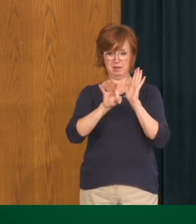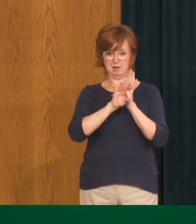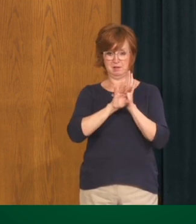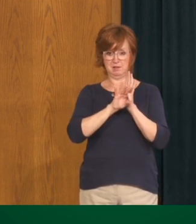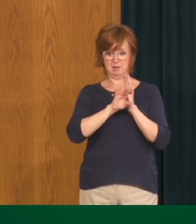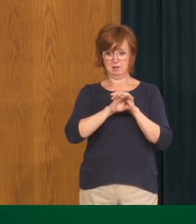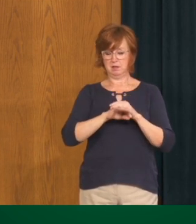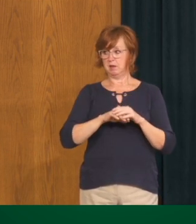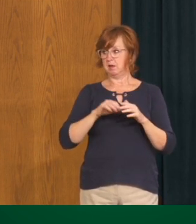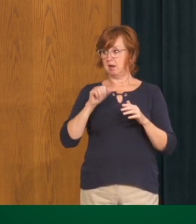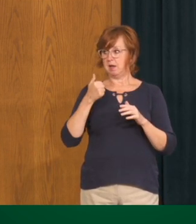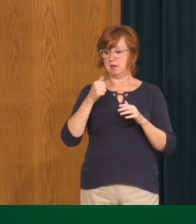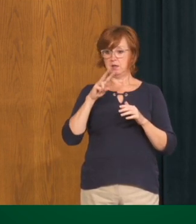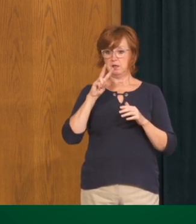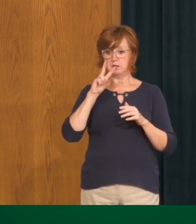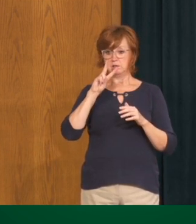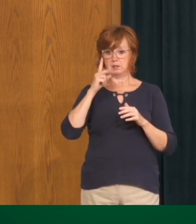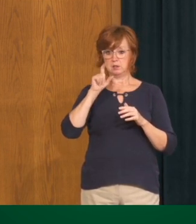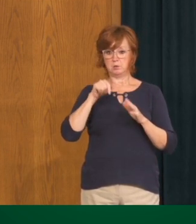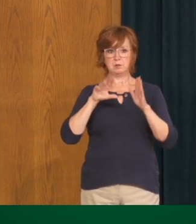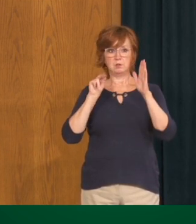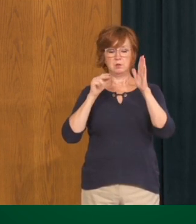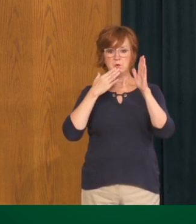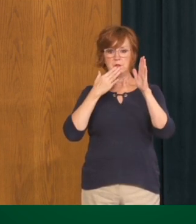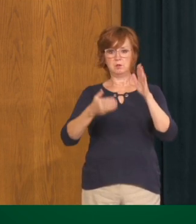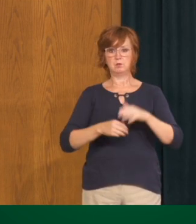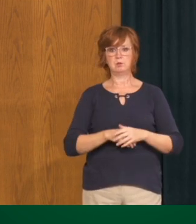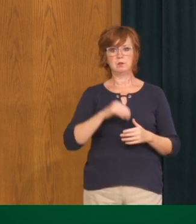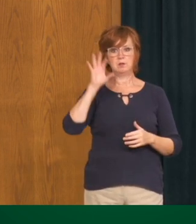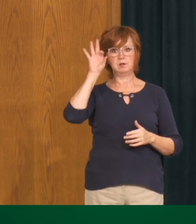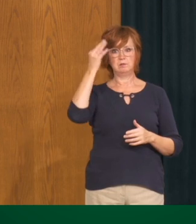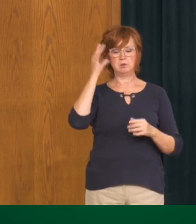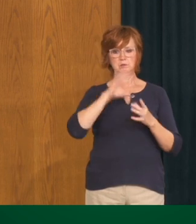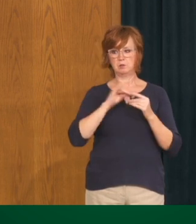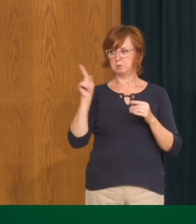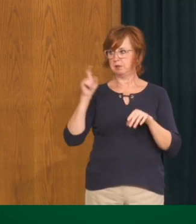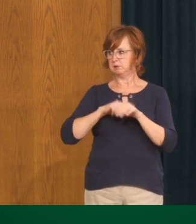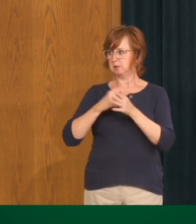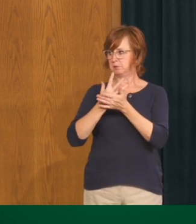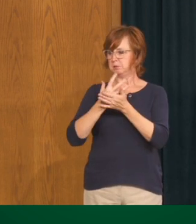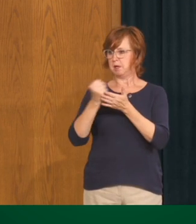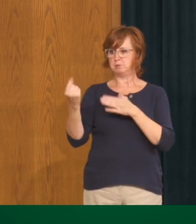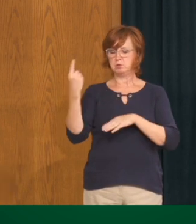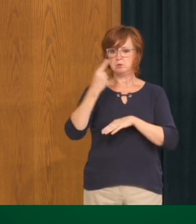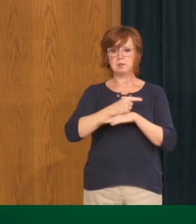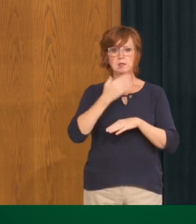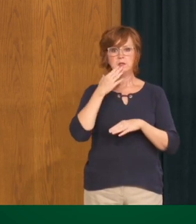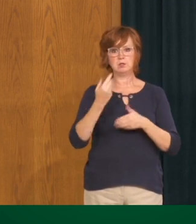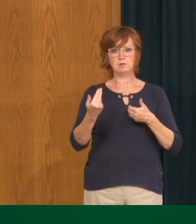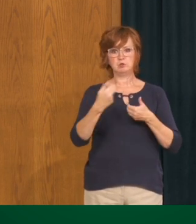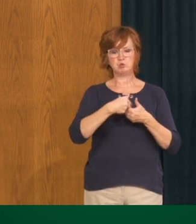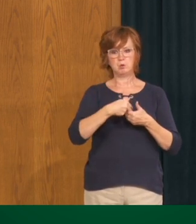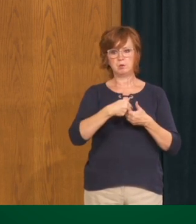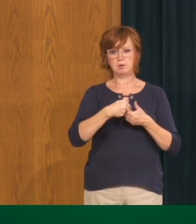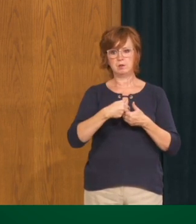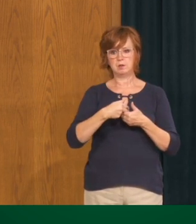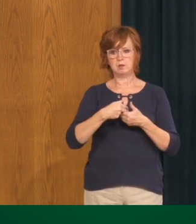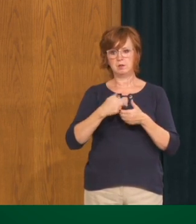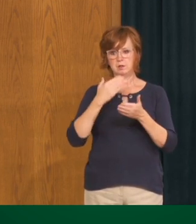Follow up, Omira? No, merci. And that concludes our time for today. Thank you for joining us.